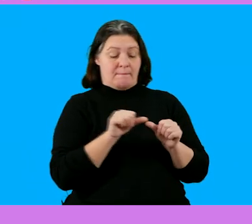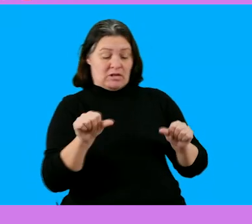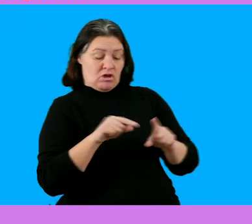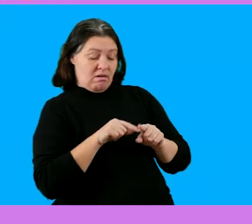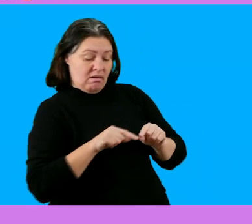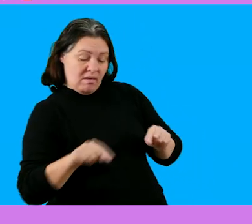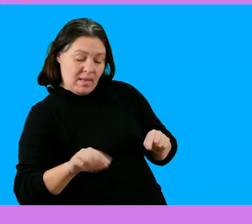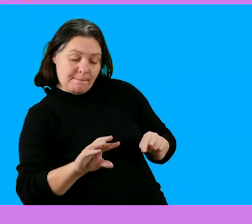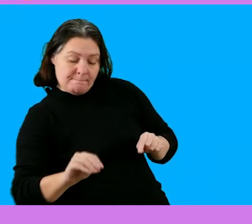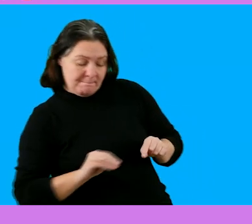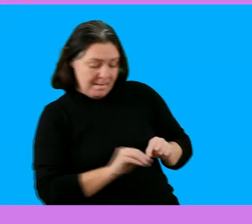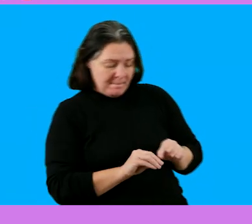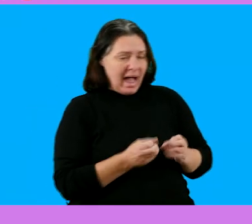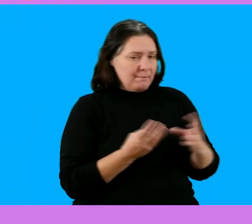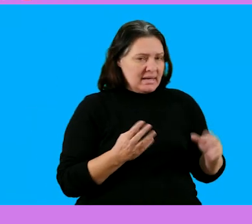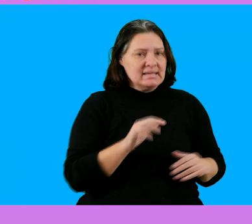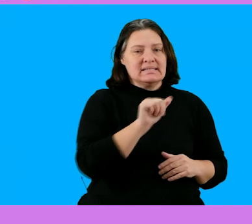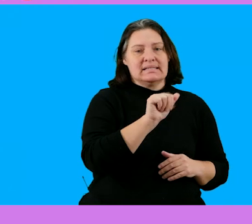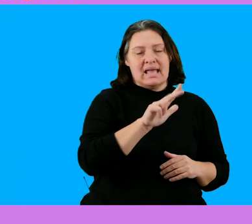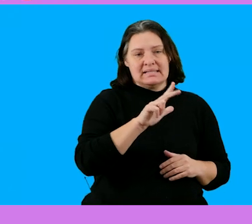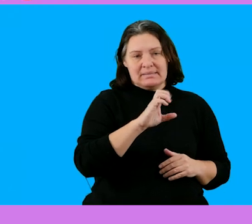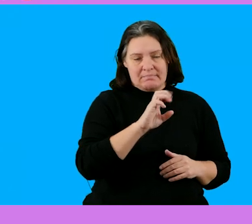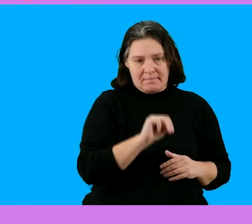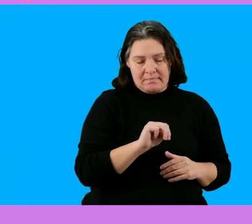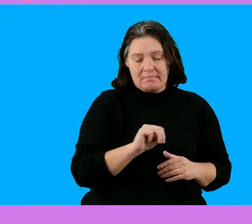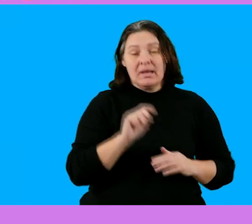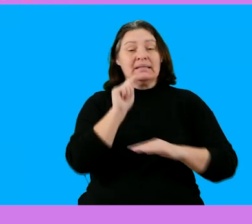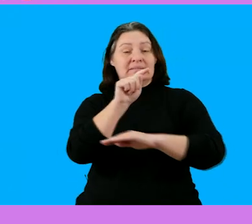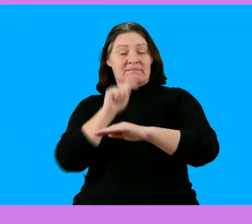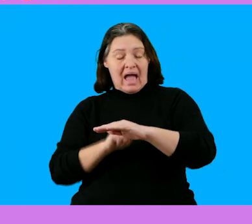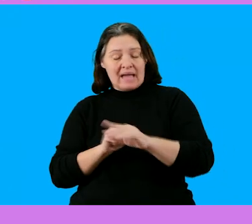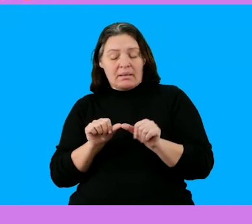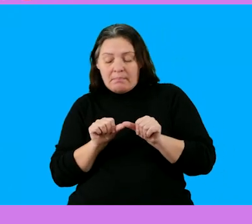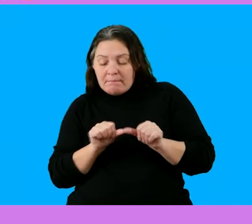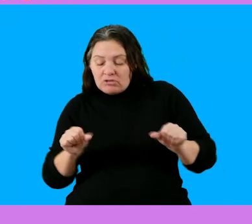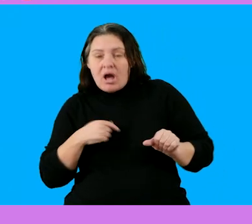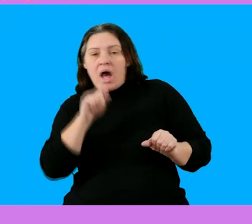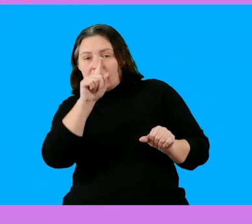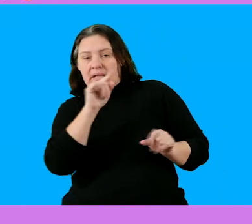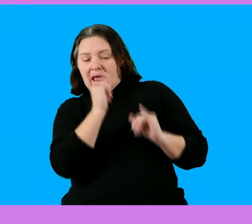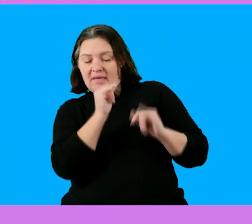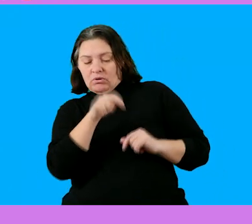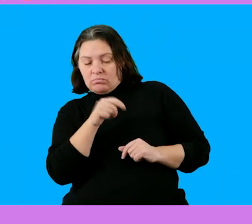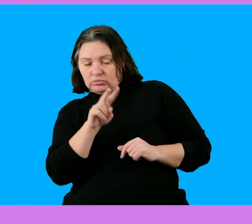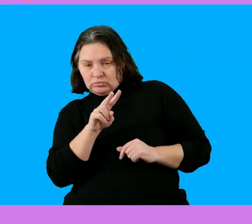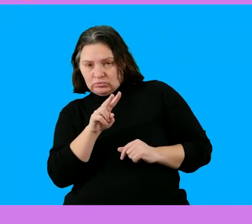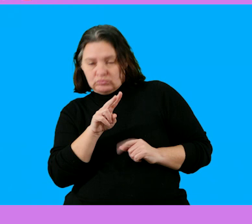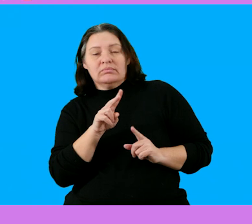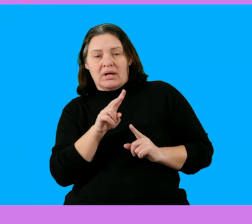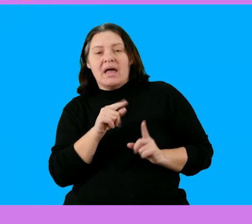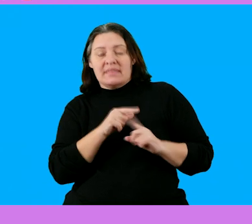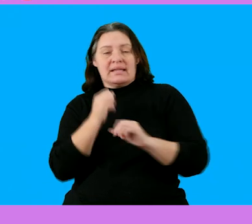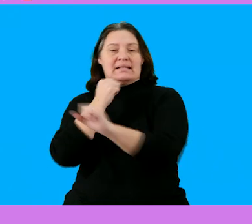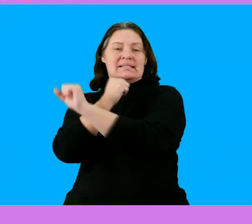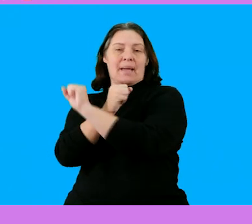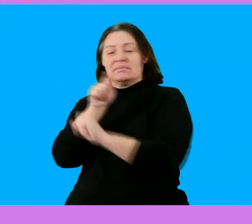map, which in this case is 68. You divide it by the measured length of your bar, multiply by the scale factor.